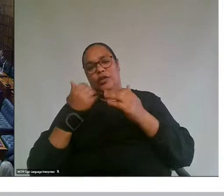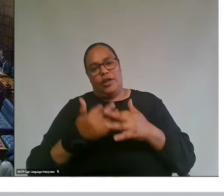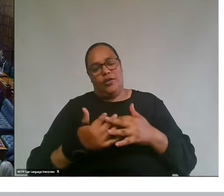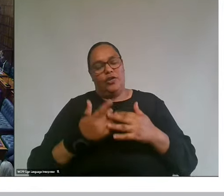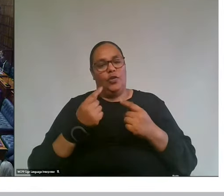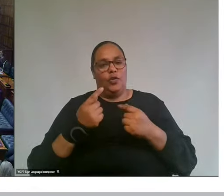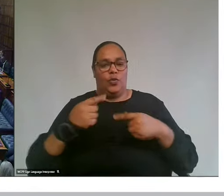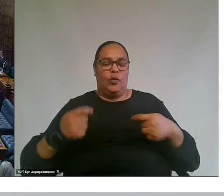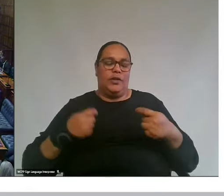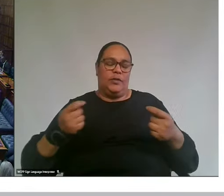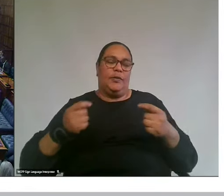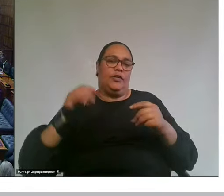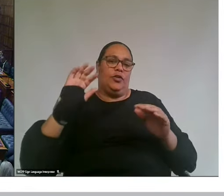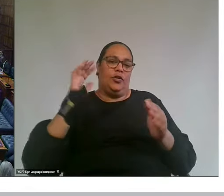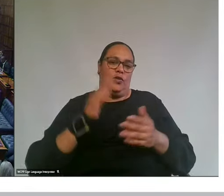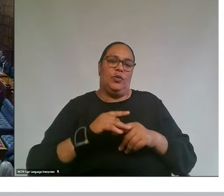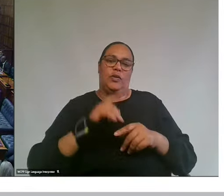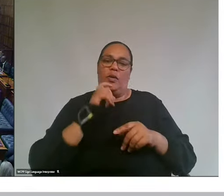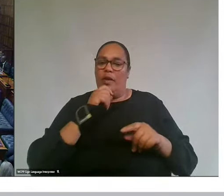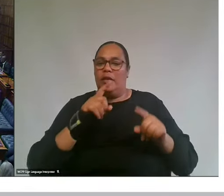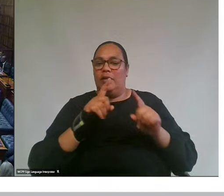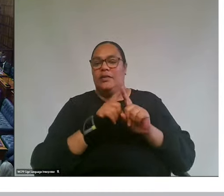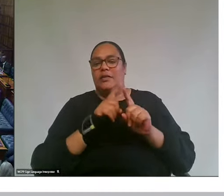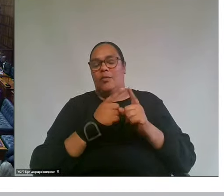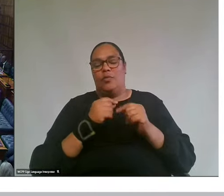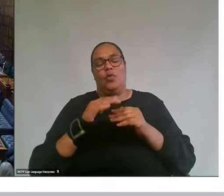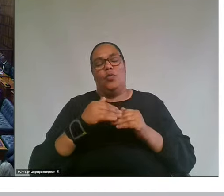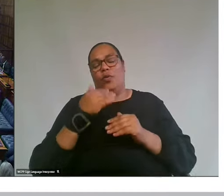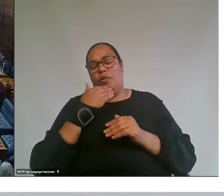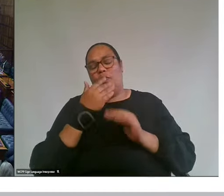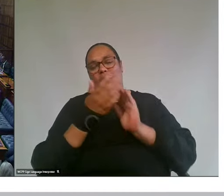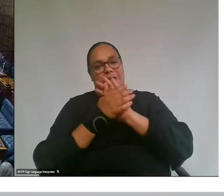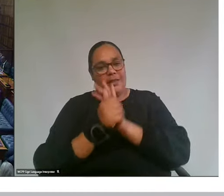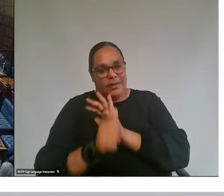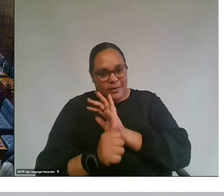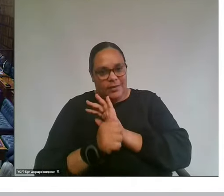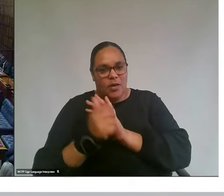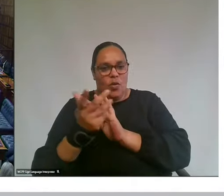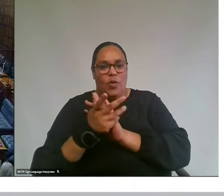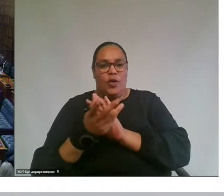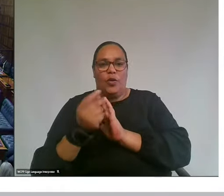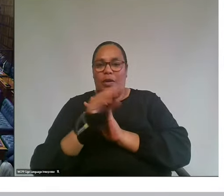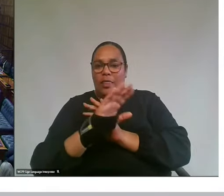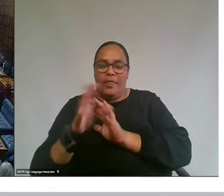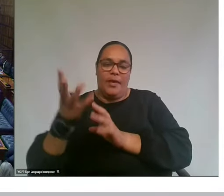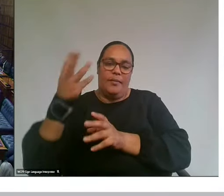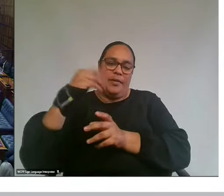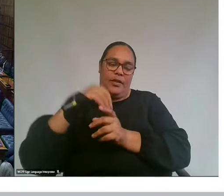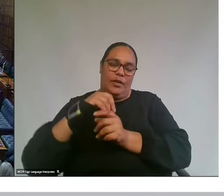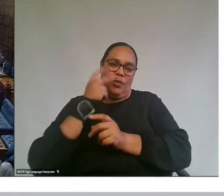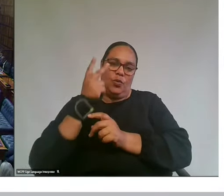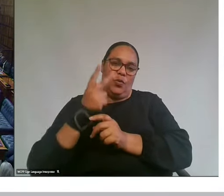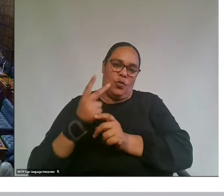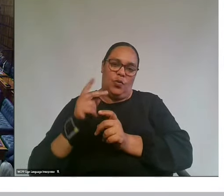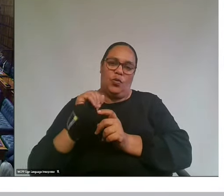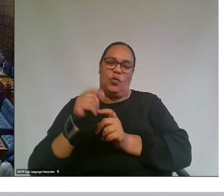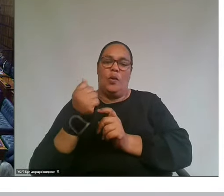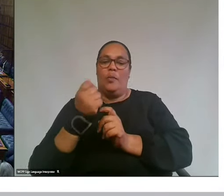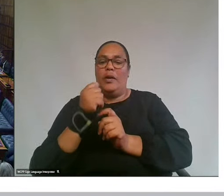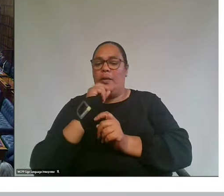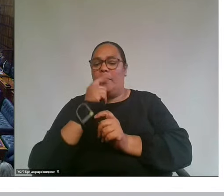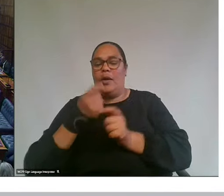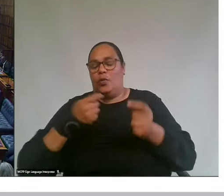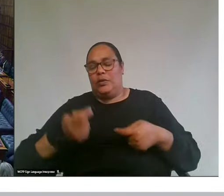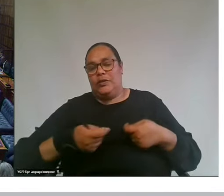expend review same like I did like they did with uh with with skills where we get them in to look at the the the the money that we spent